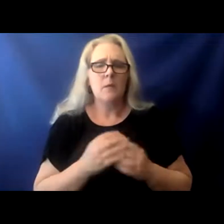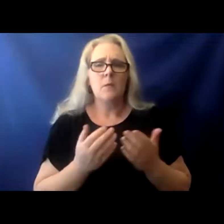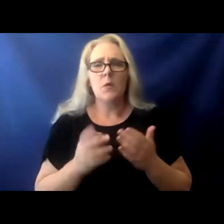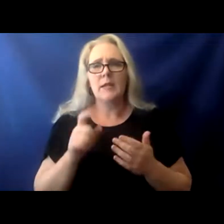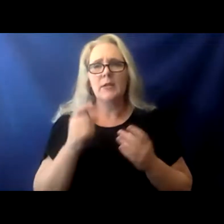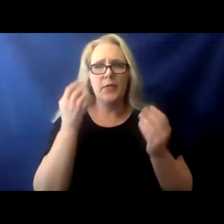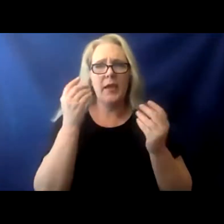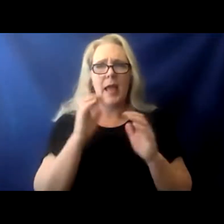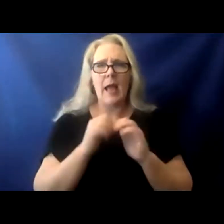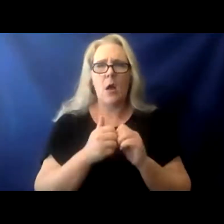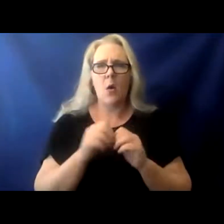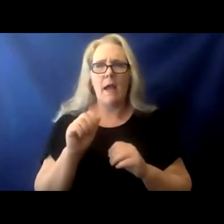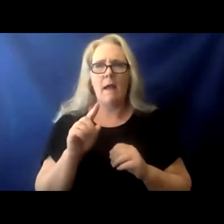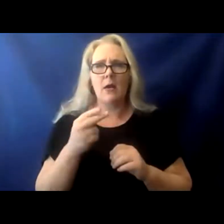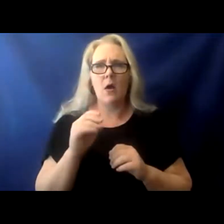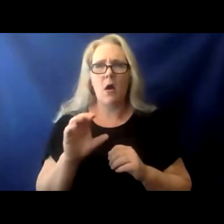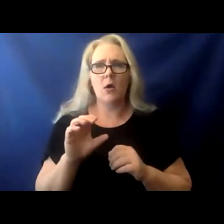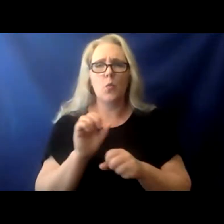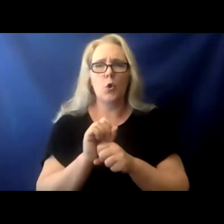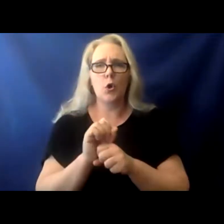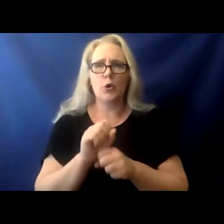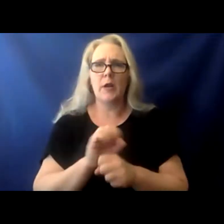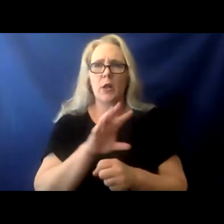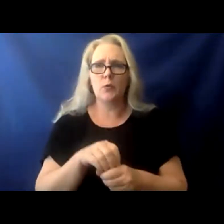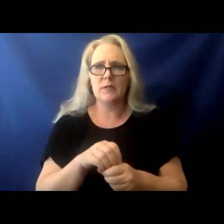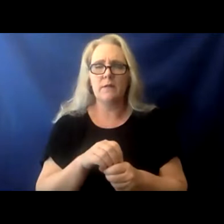work can be inclusive as it grows to